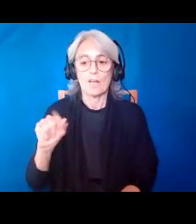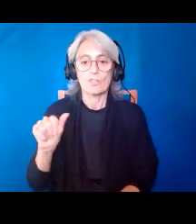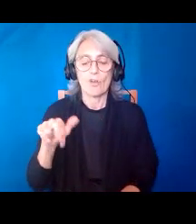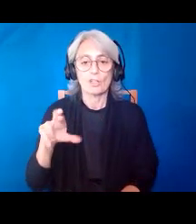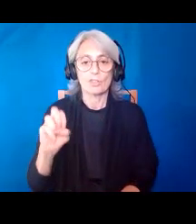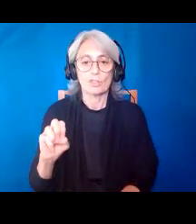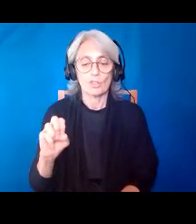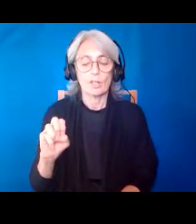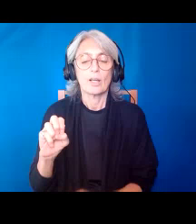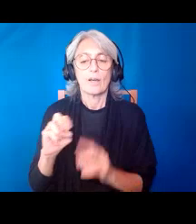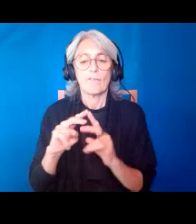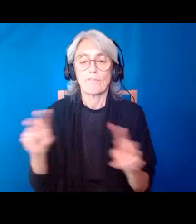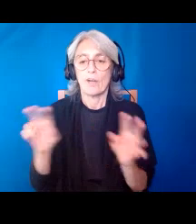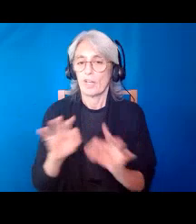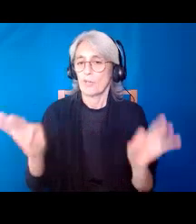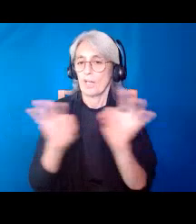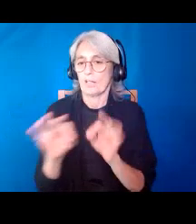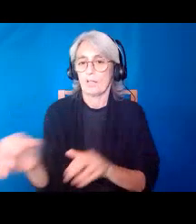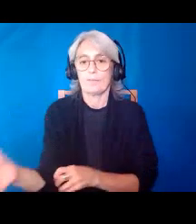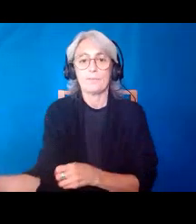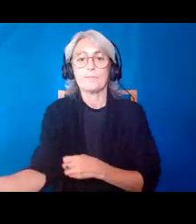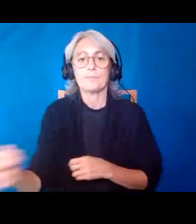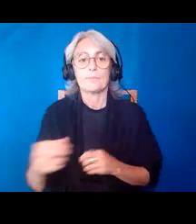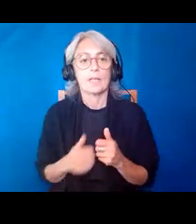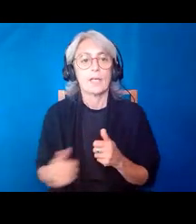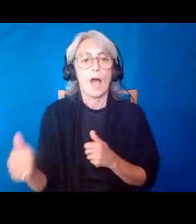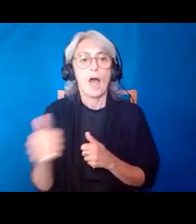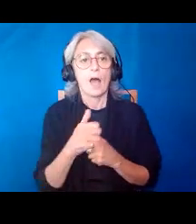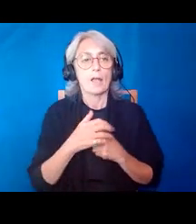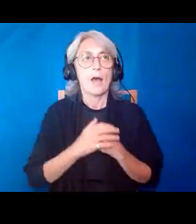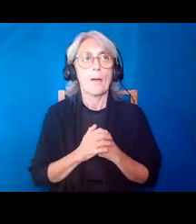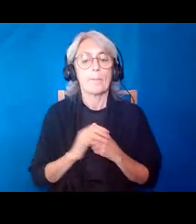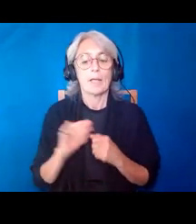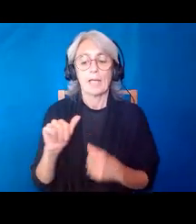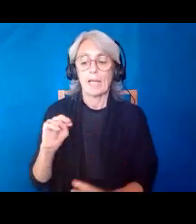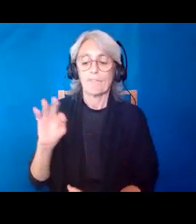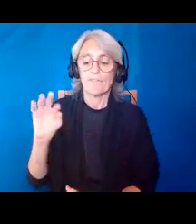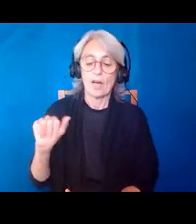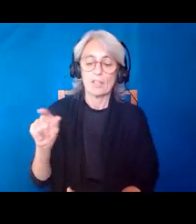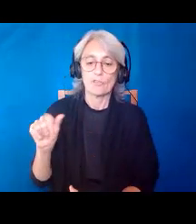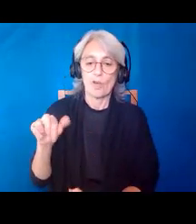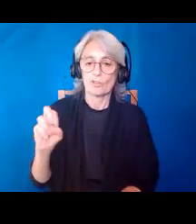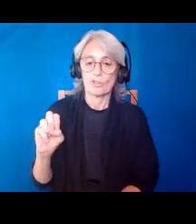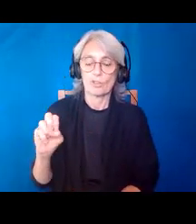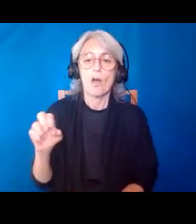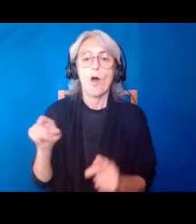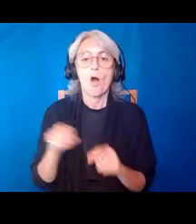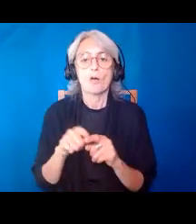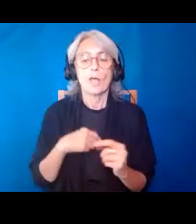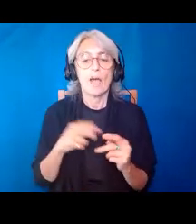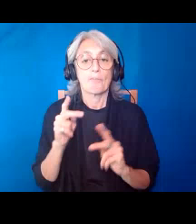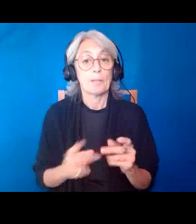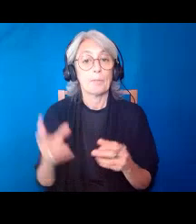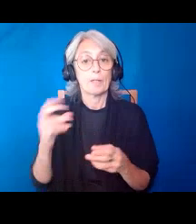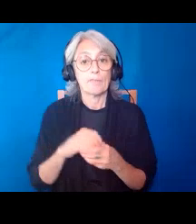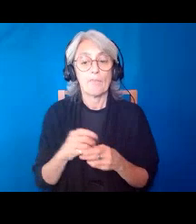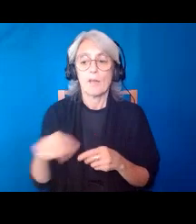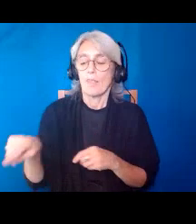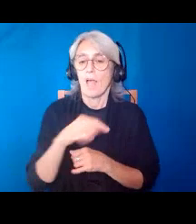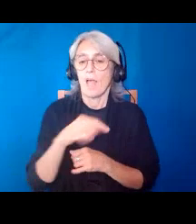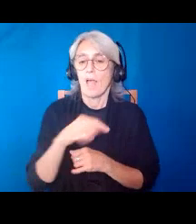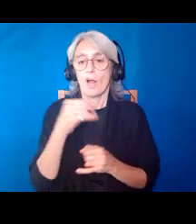think uh, what beyond the infrastructure, there's people involved, people that are the end user, and